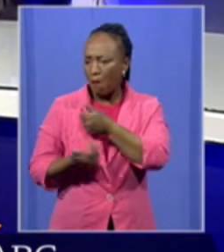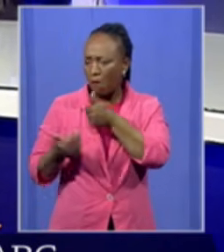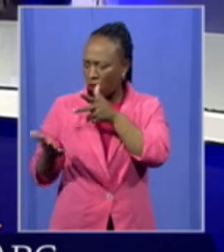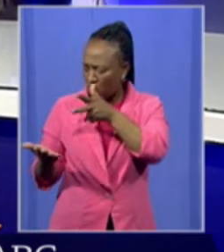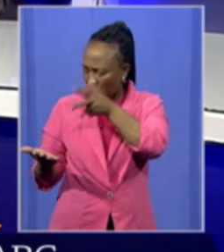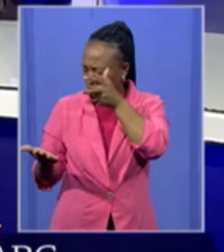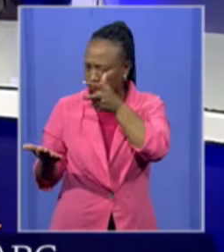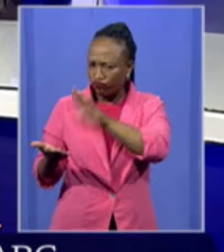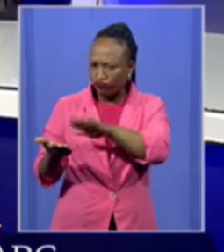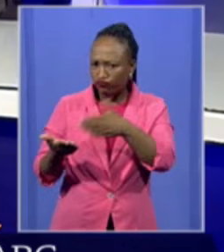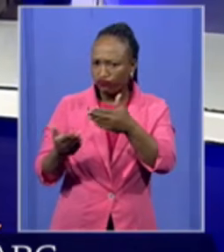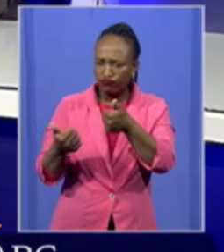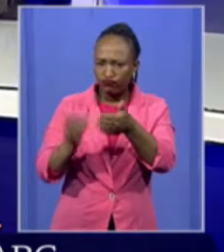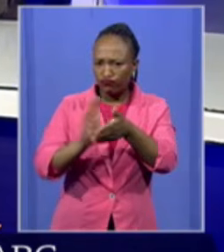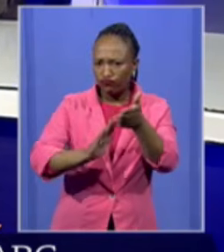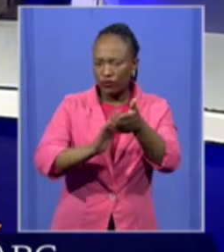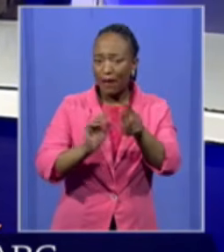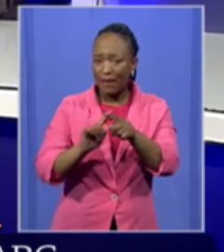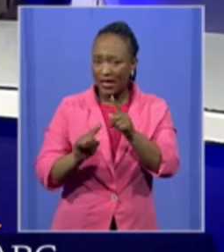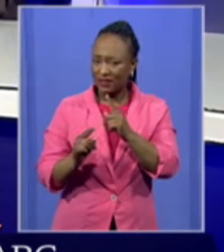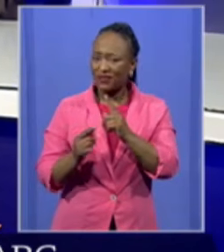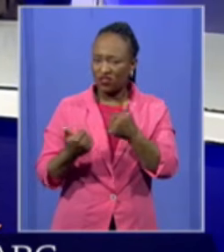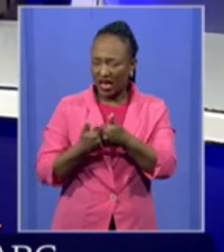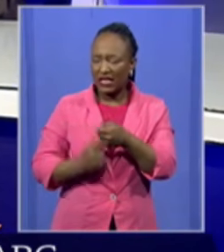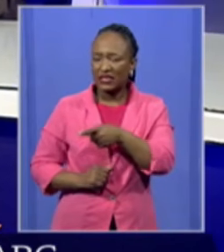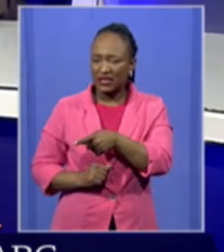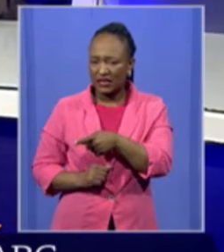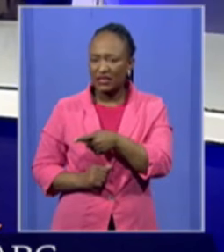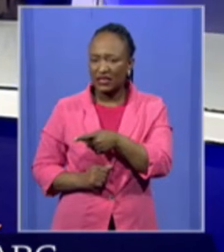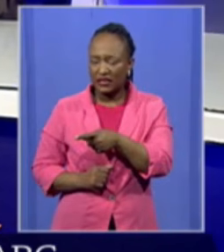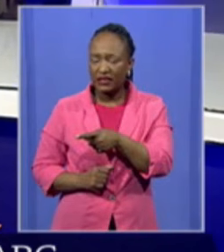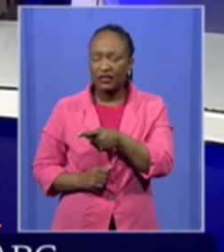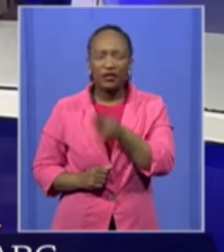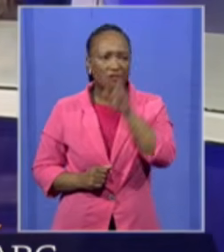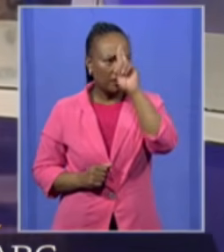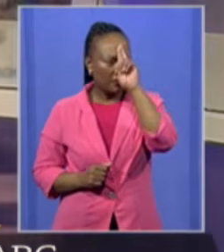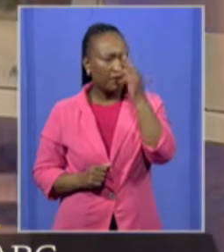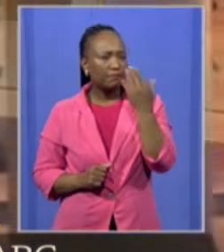Afrikaans seo ke hopola hape le taba ya